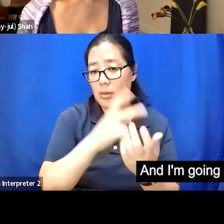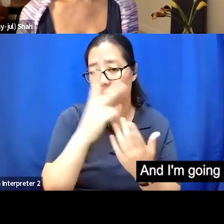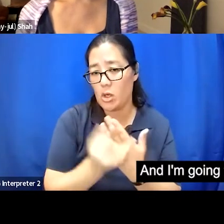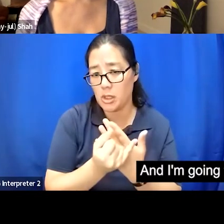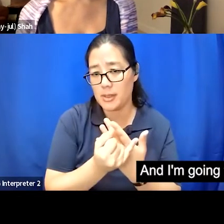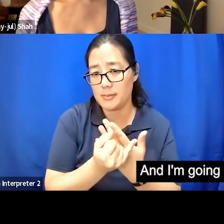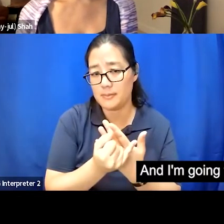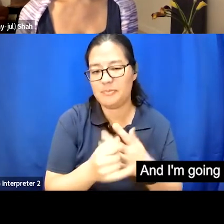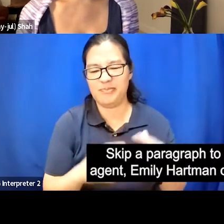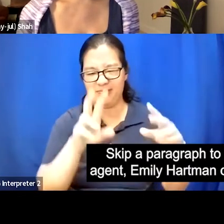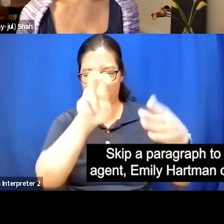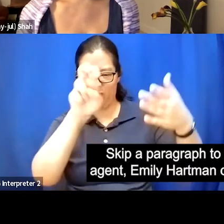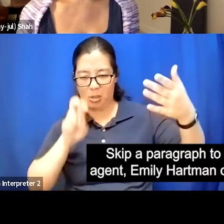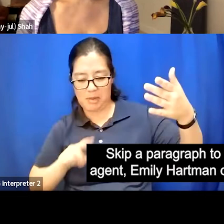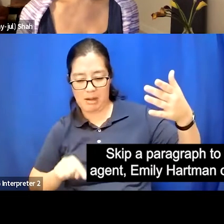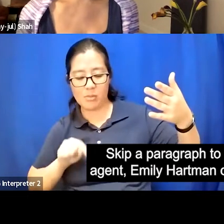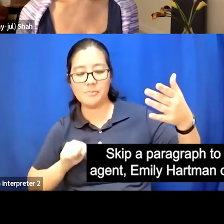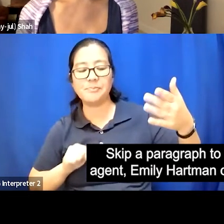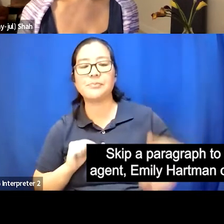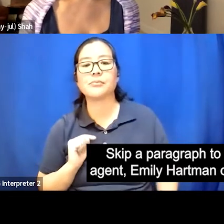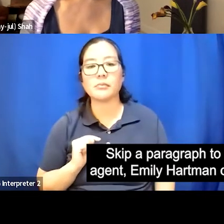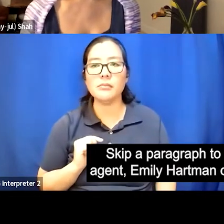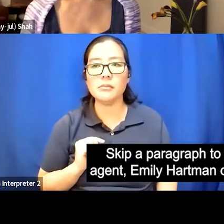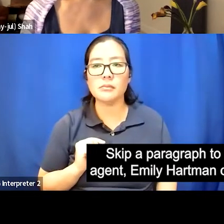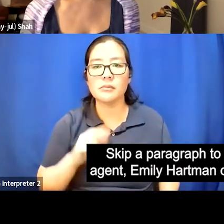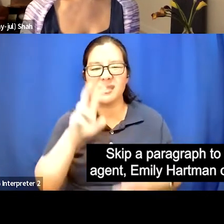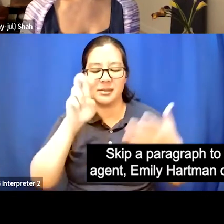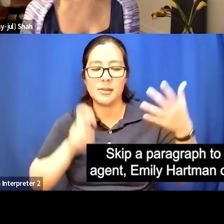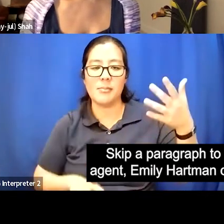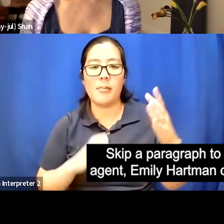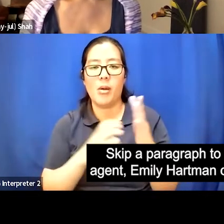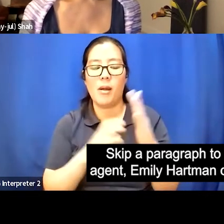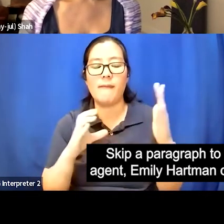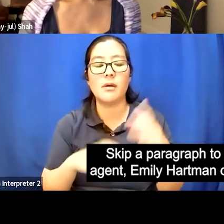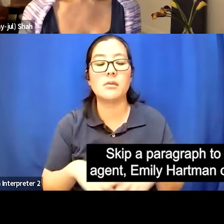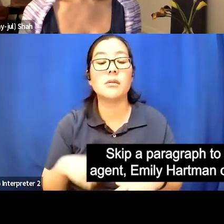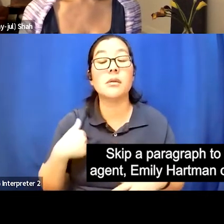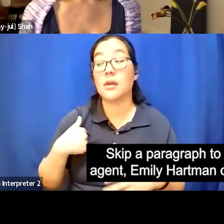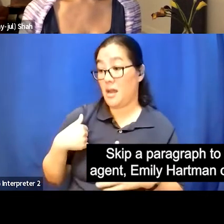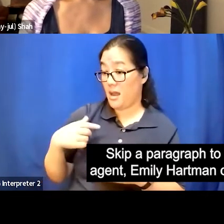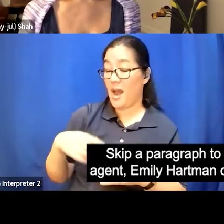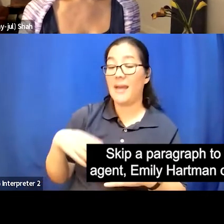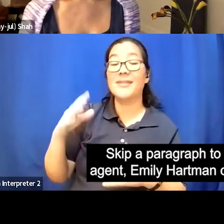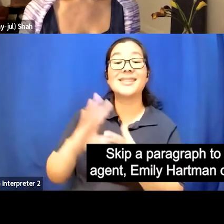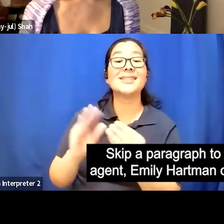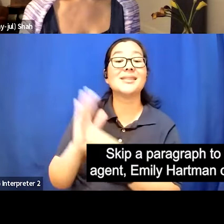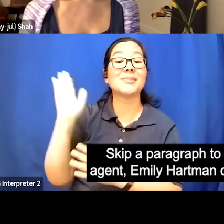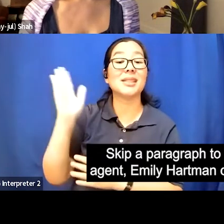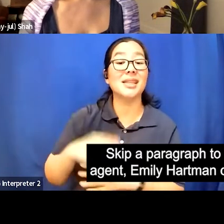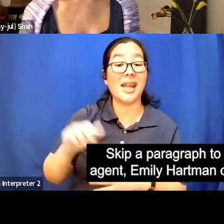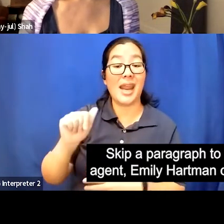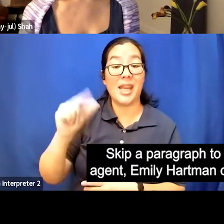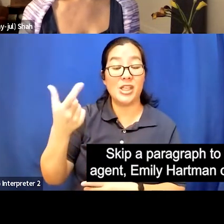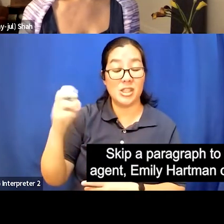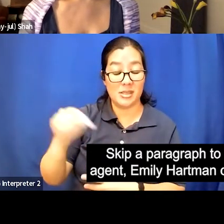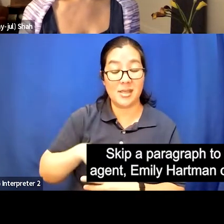And I'm going to skip down here, skip a paragraph to read. I have a speaking agent, Emily Hartman of Stephen